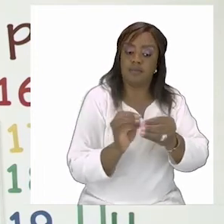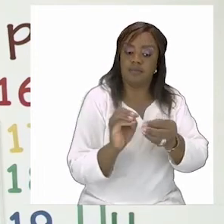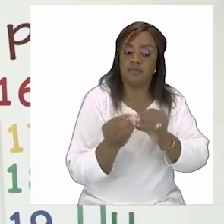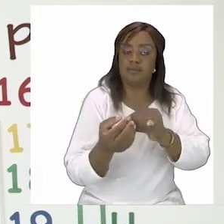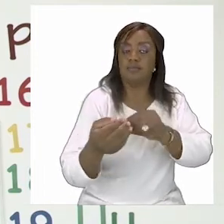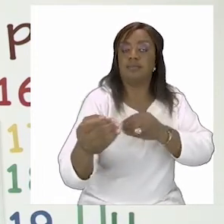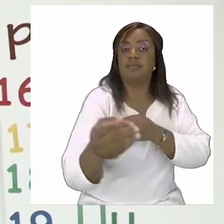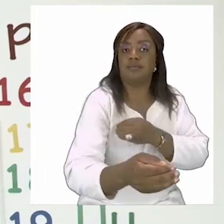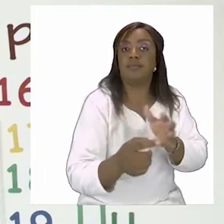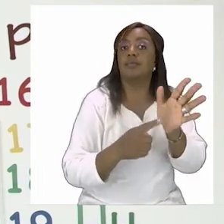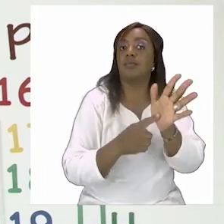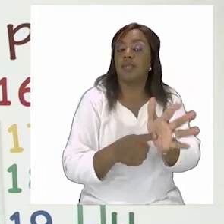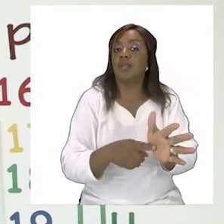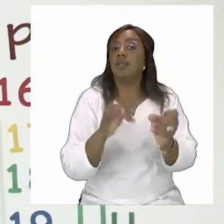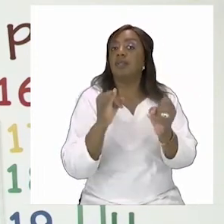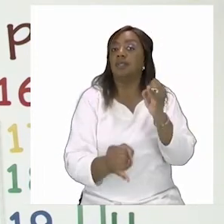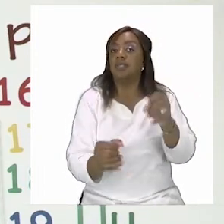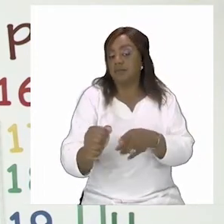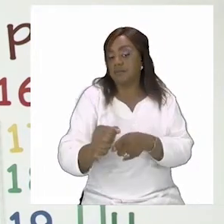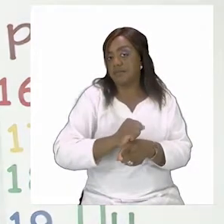at the last part of our exercise.